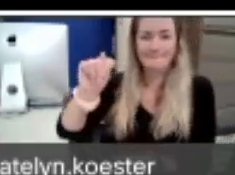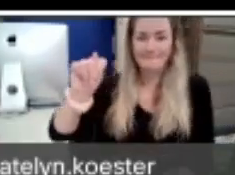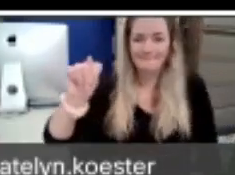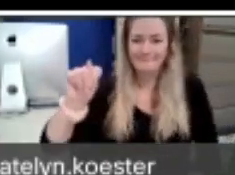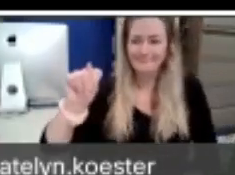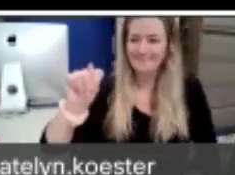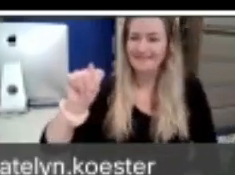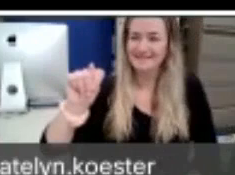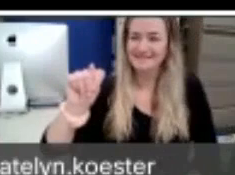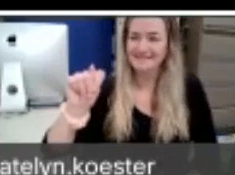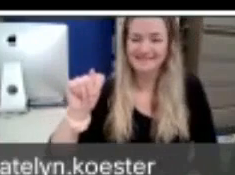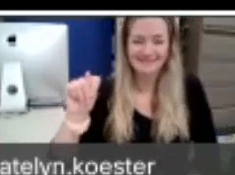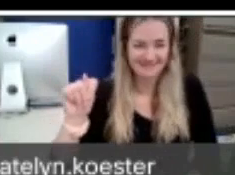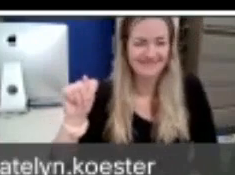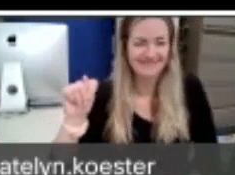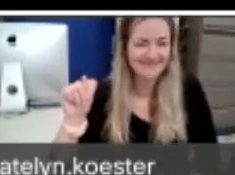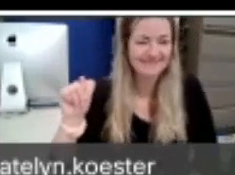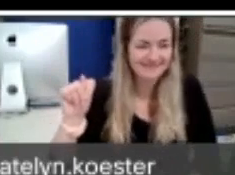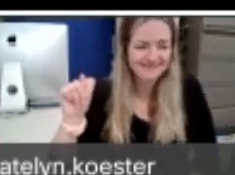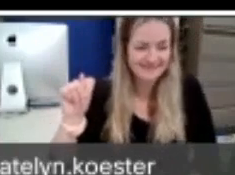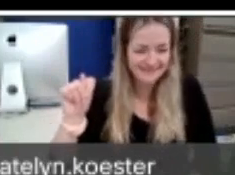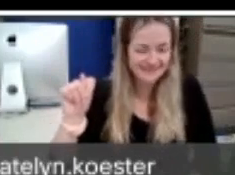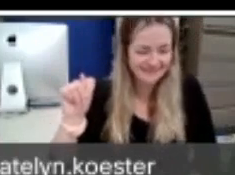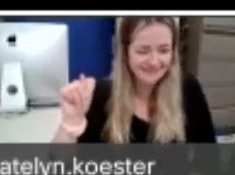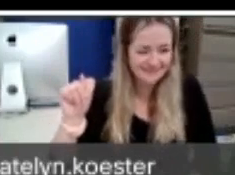T, like got your nose. T.